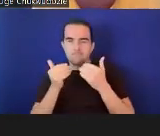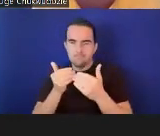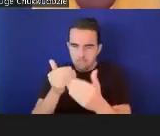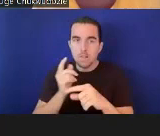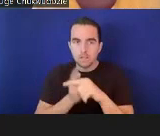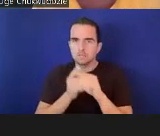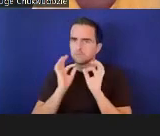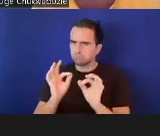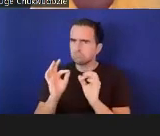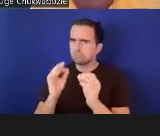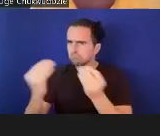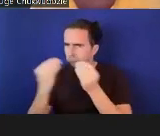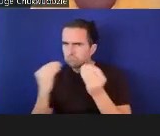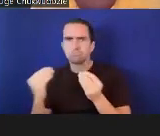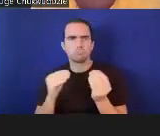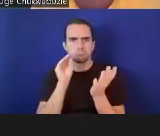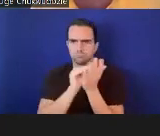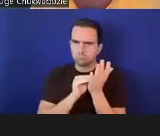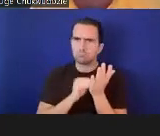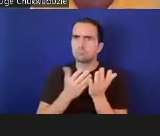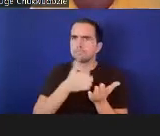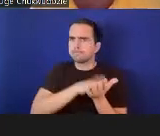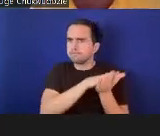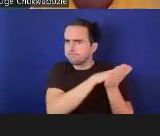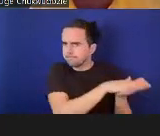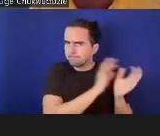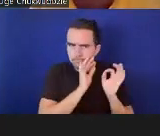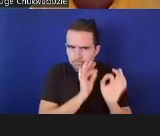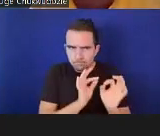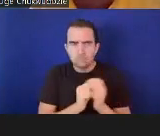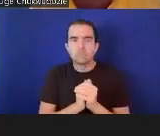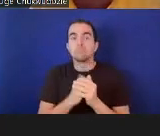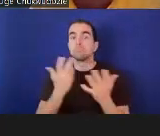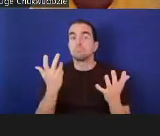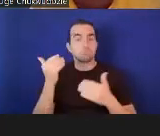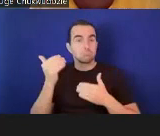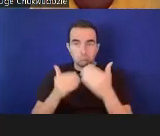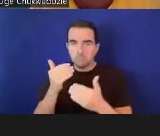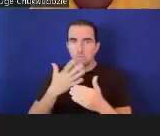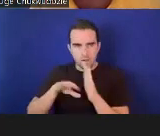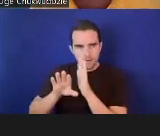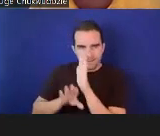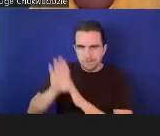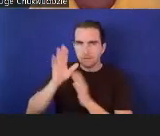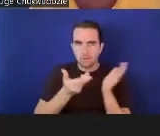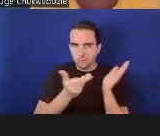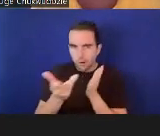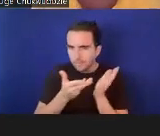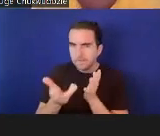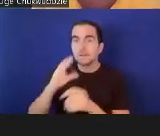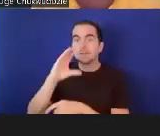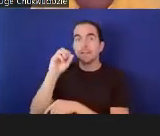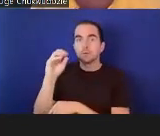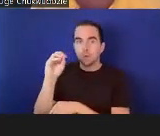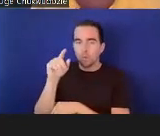really listen and address the complaints that the community members provide. The feedback and